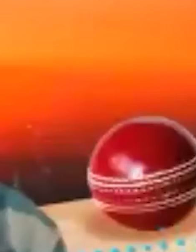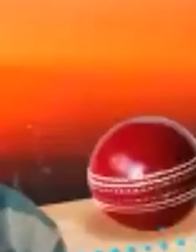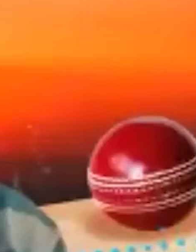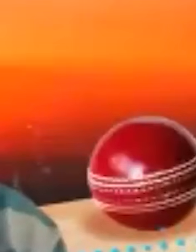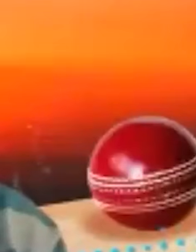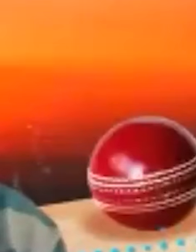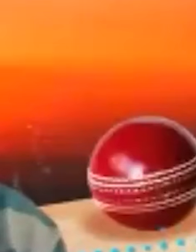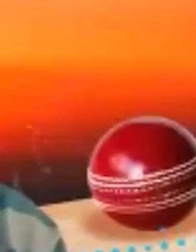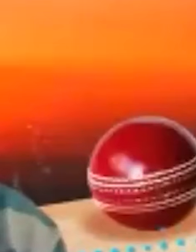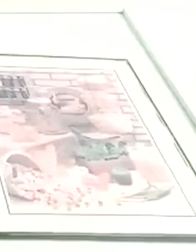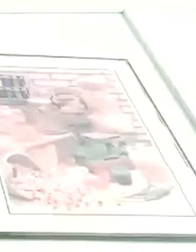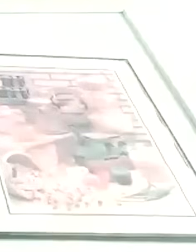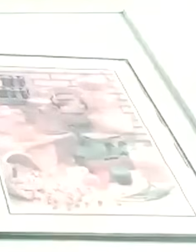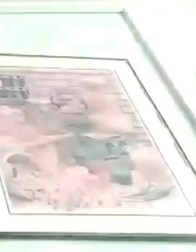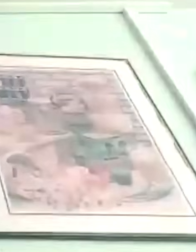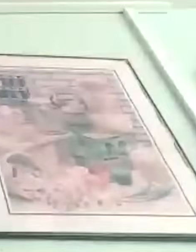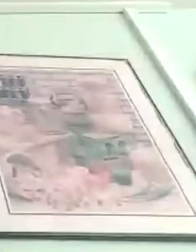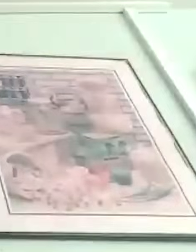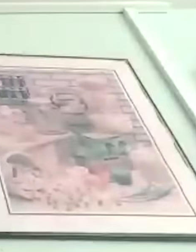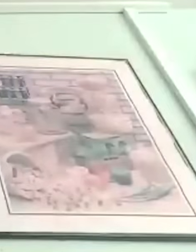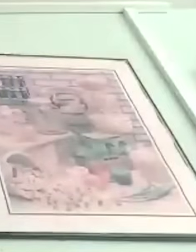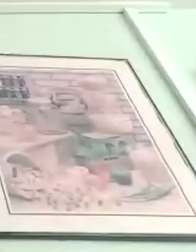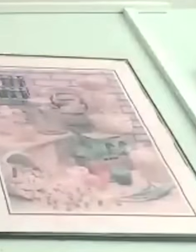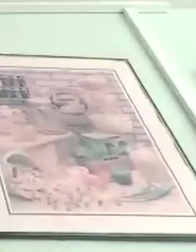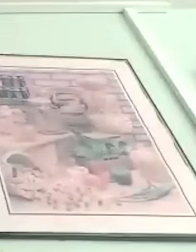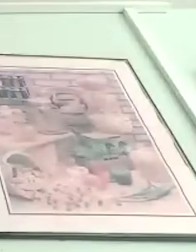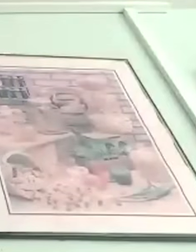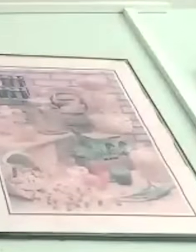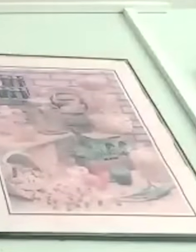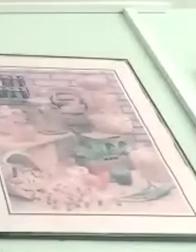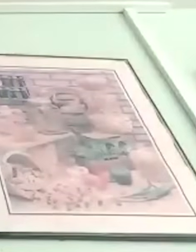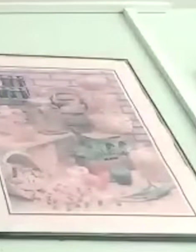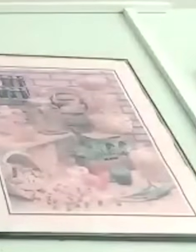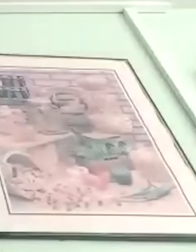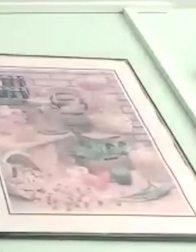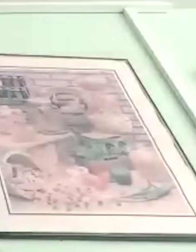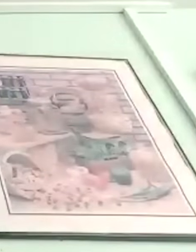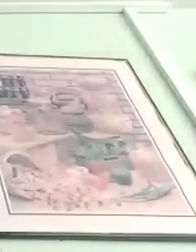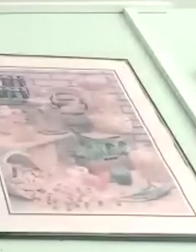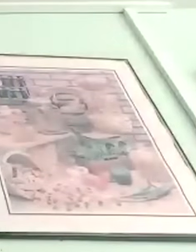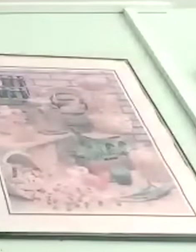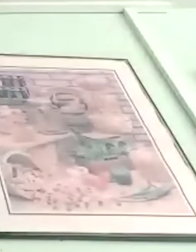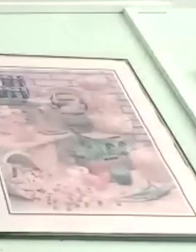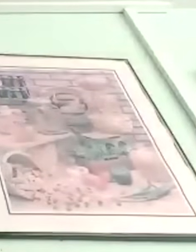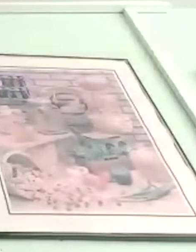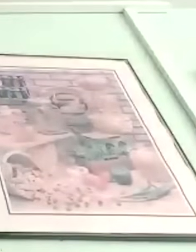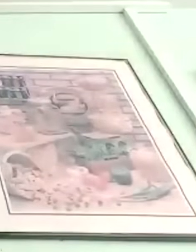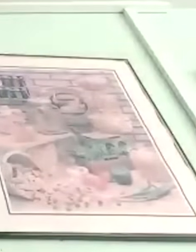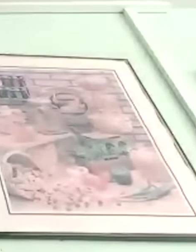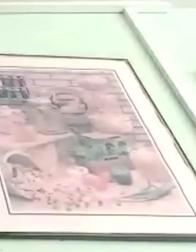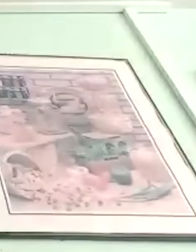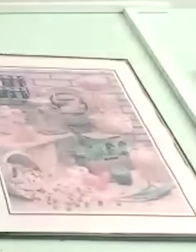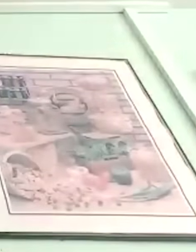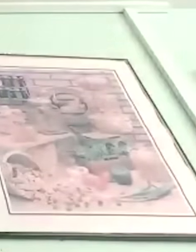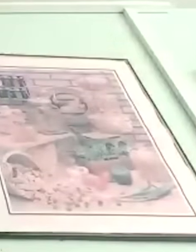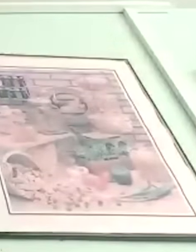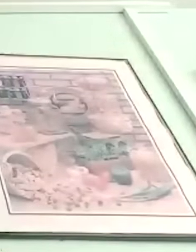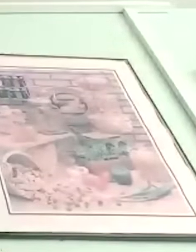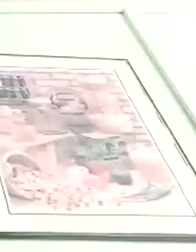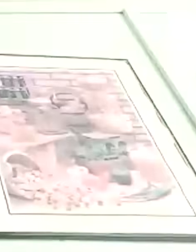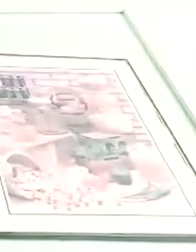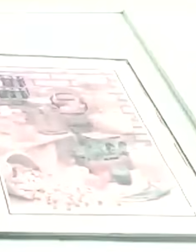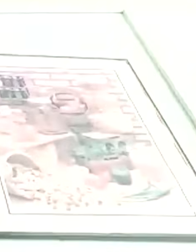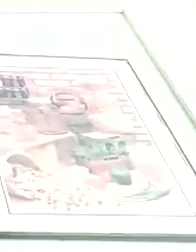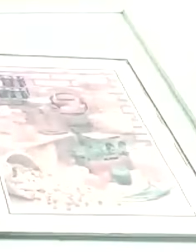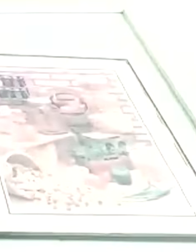cricket provided young people many opportunities outside of the game itself, because I had